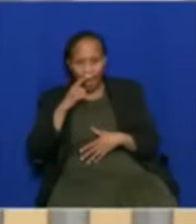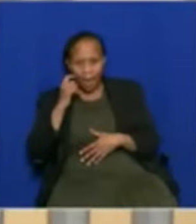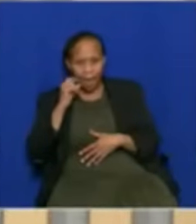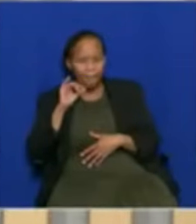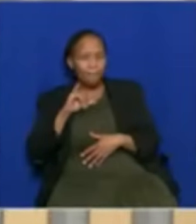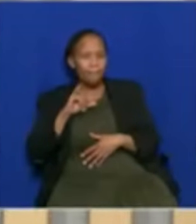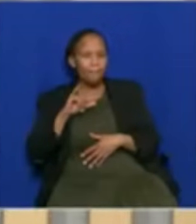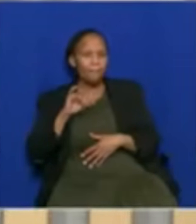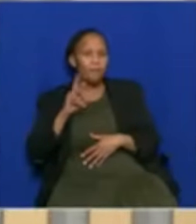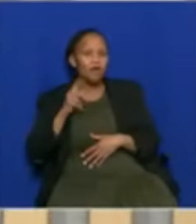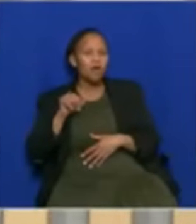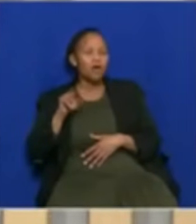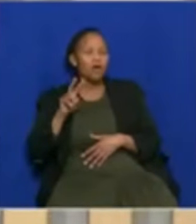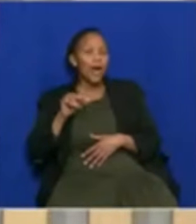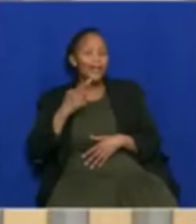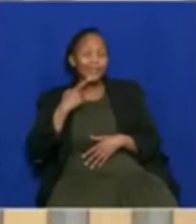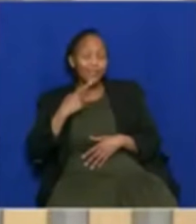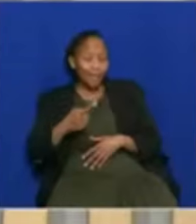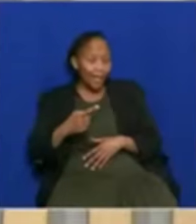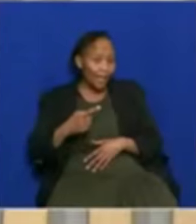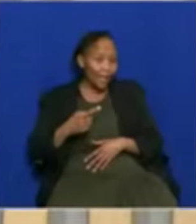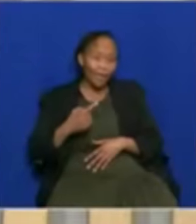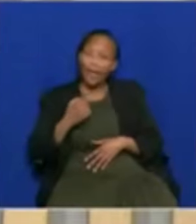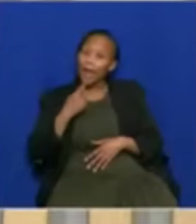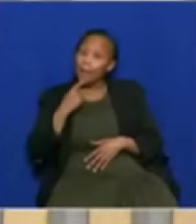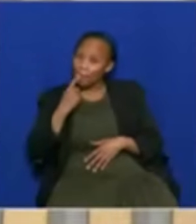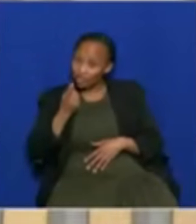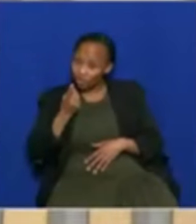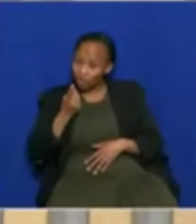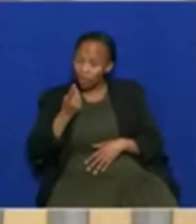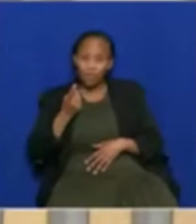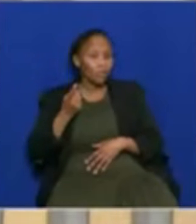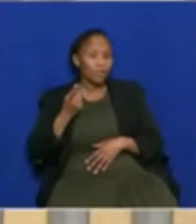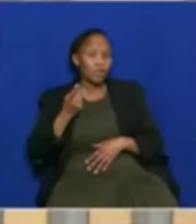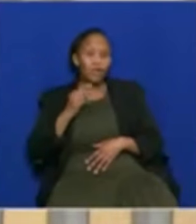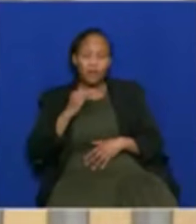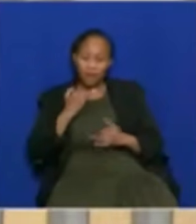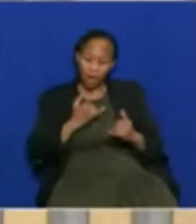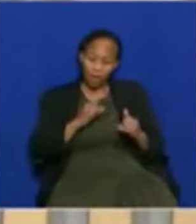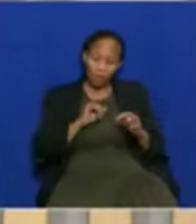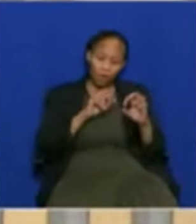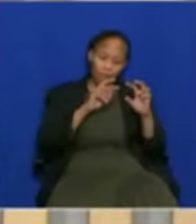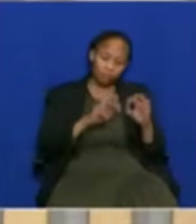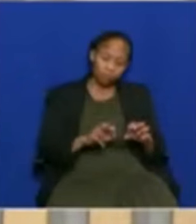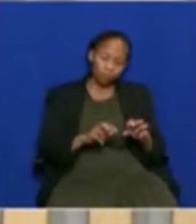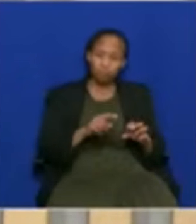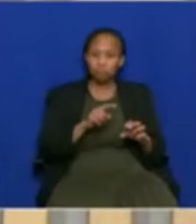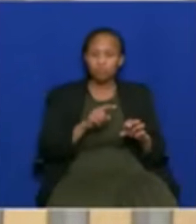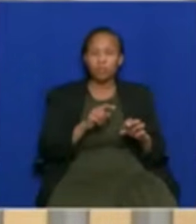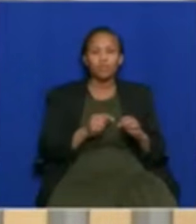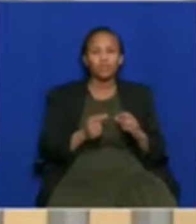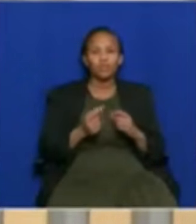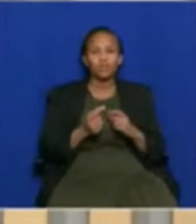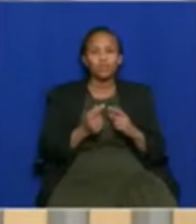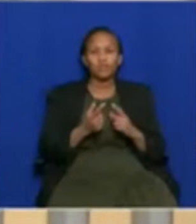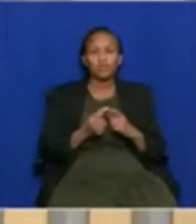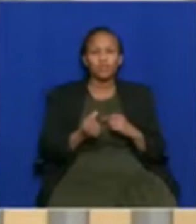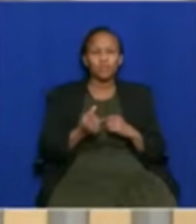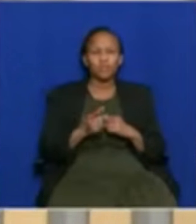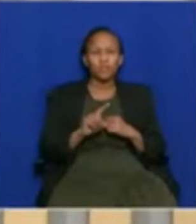now, and any way in our investigations, raises that, stands out. So I take it from there, Commissioner Beloy. No, Thank